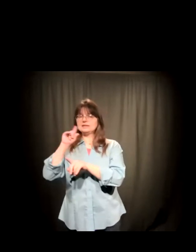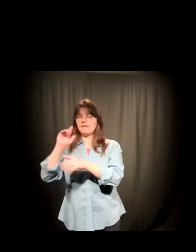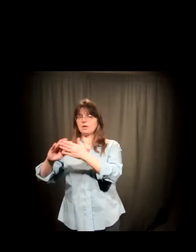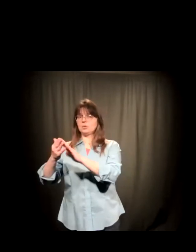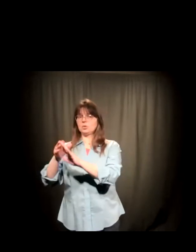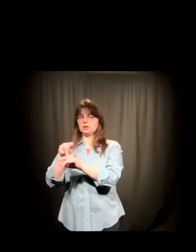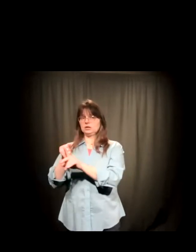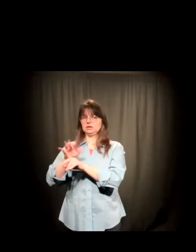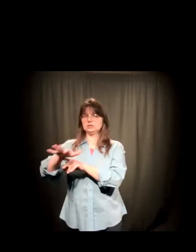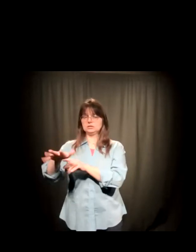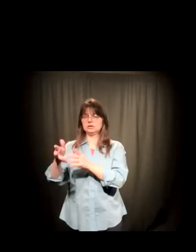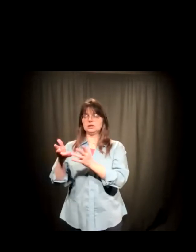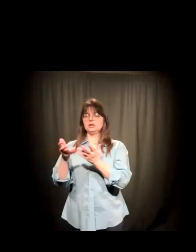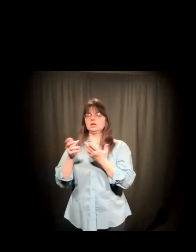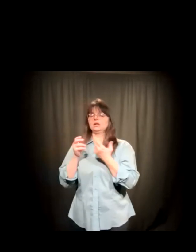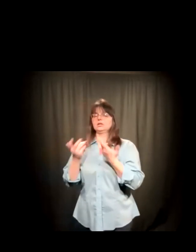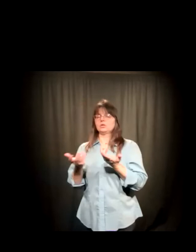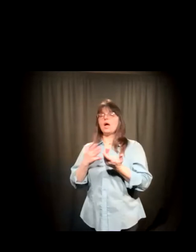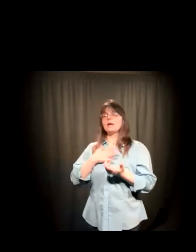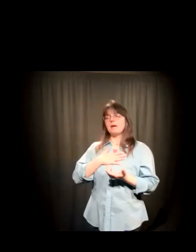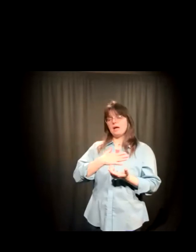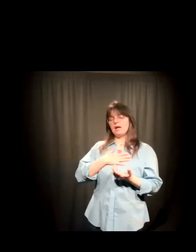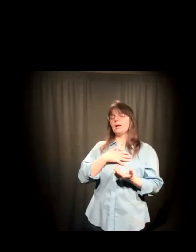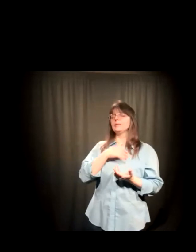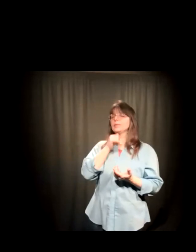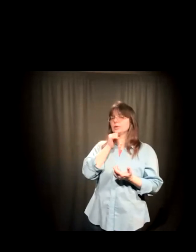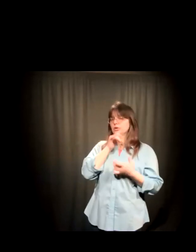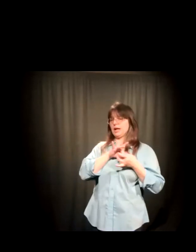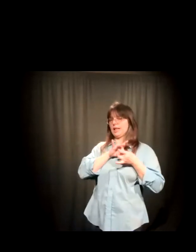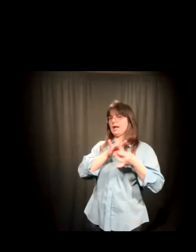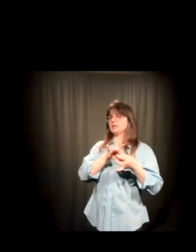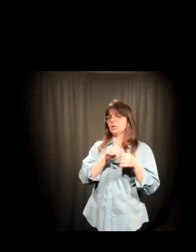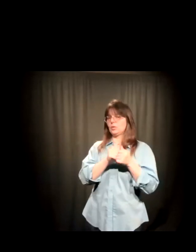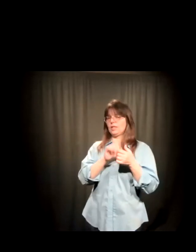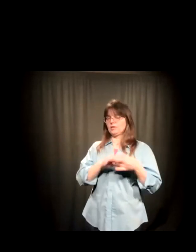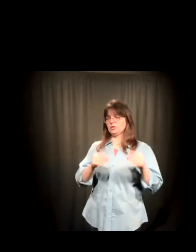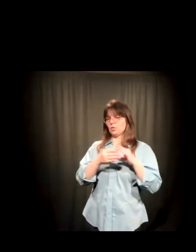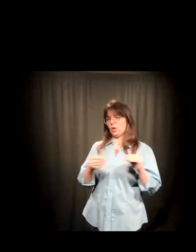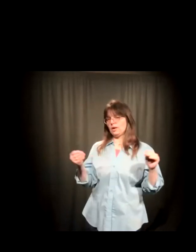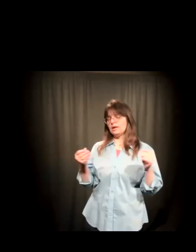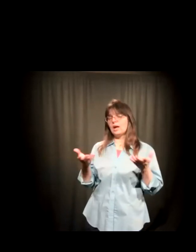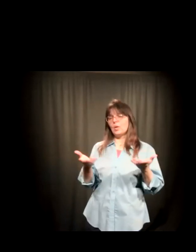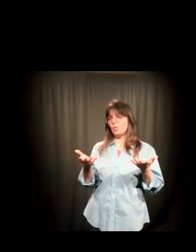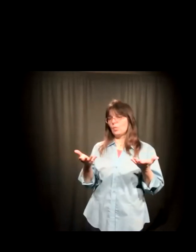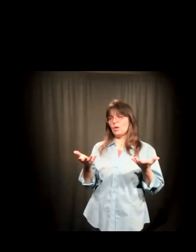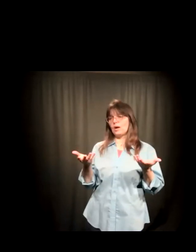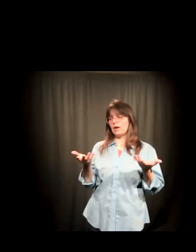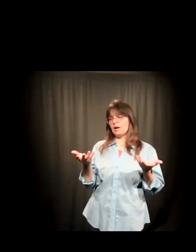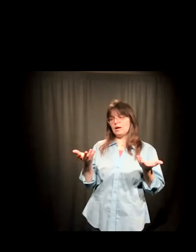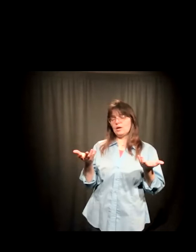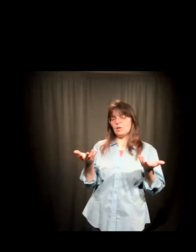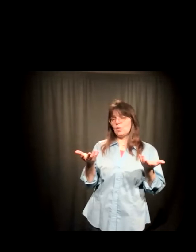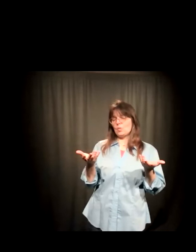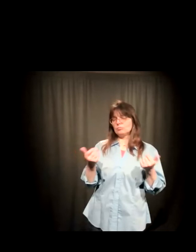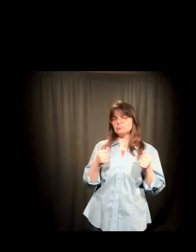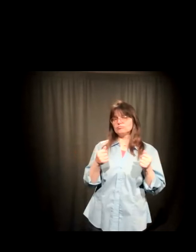about my personal connection to the story and what brought me to writing